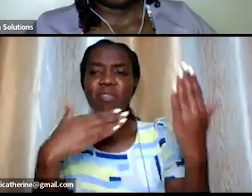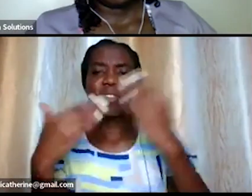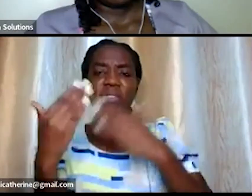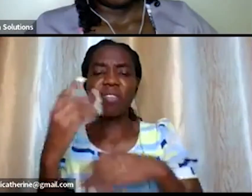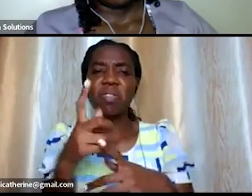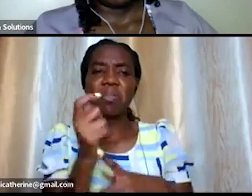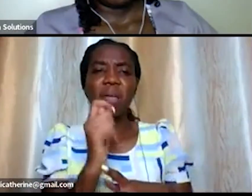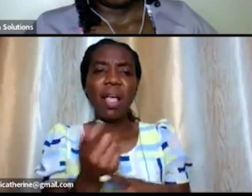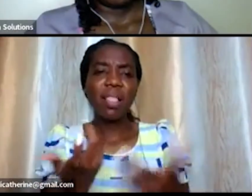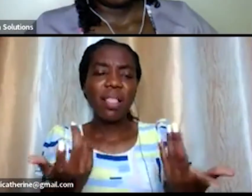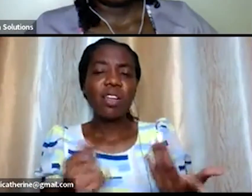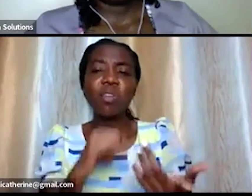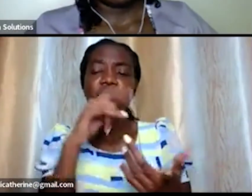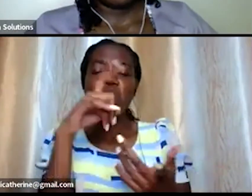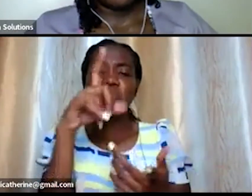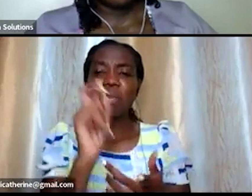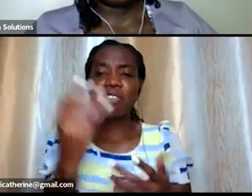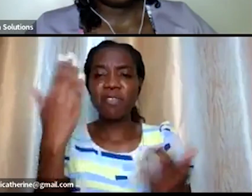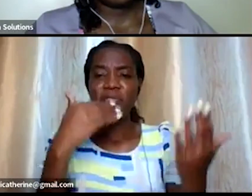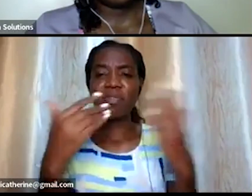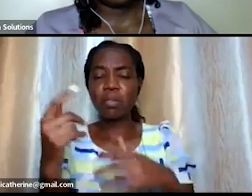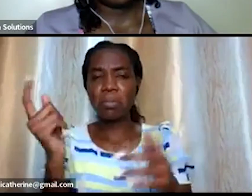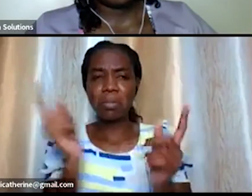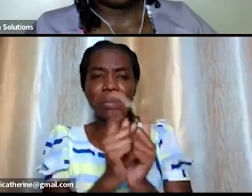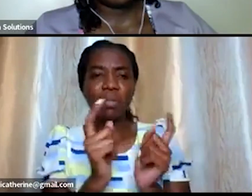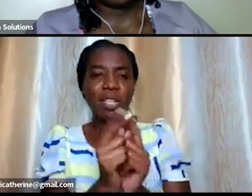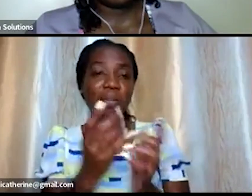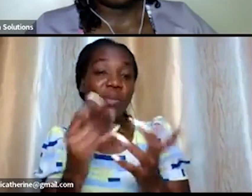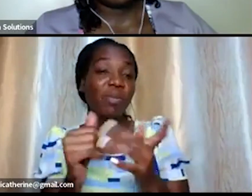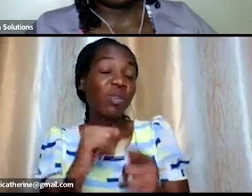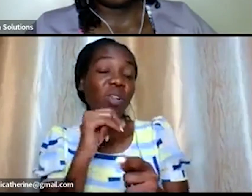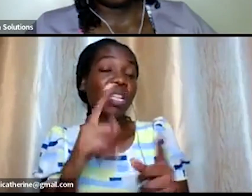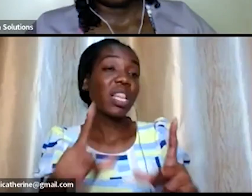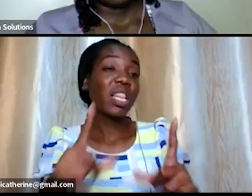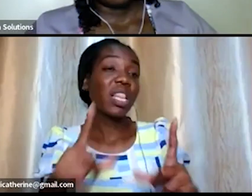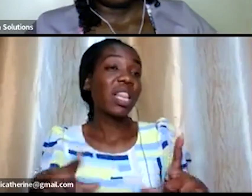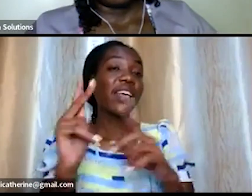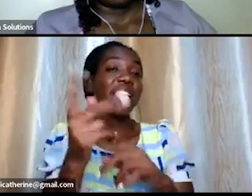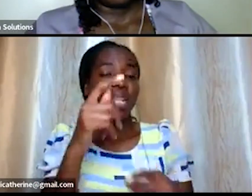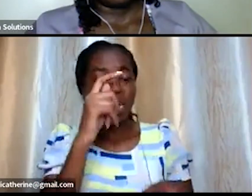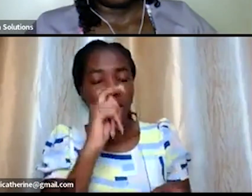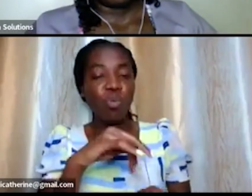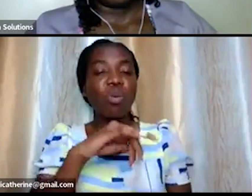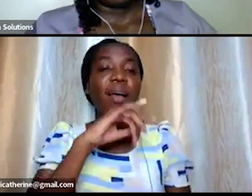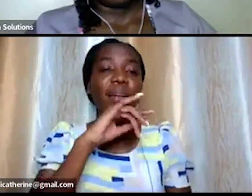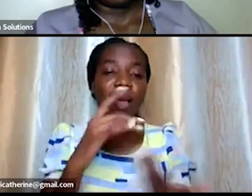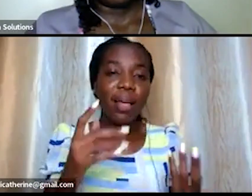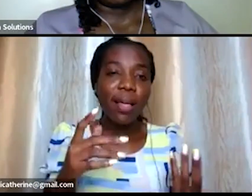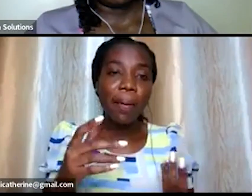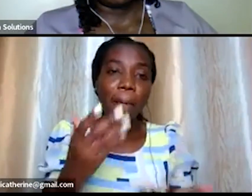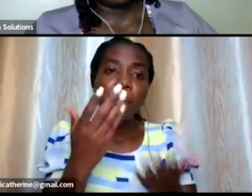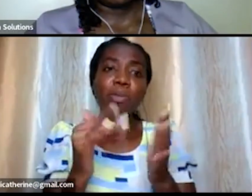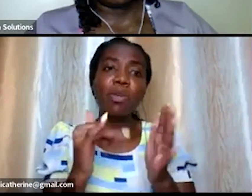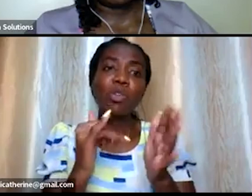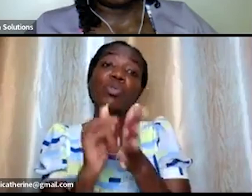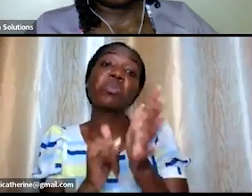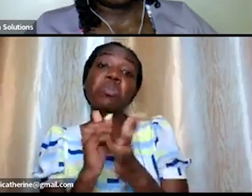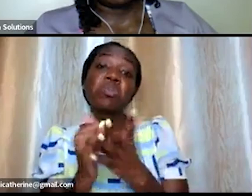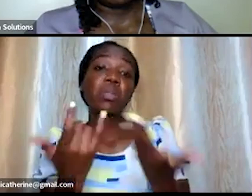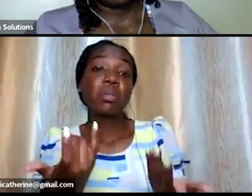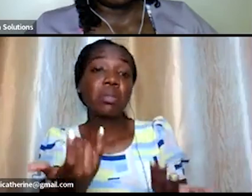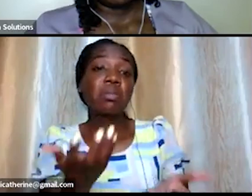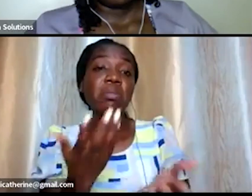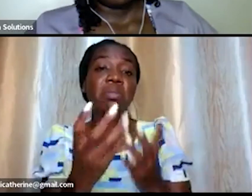in your physical space. They may or may not live in Kenya or Tanzania or Uganda. They may even be on YouTube. They might even be on